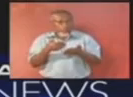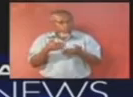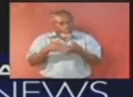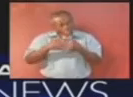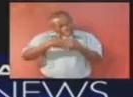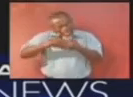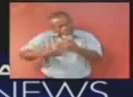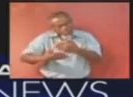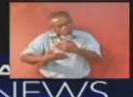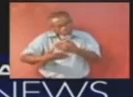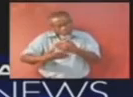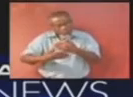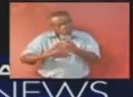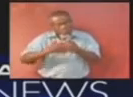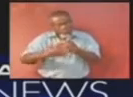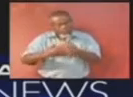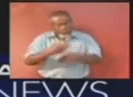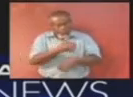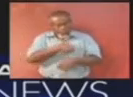circulation stockings,